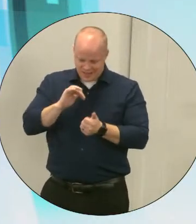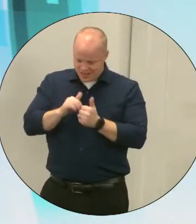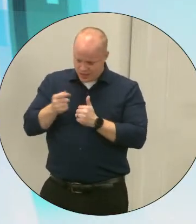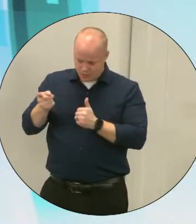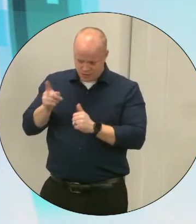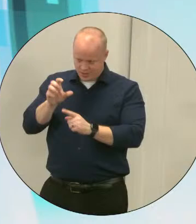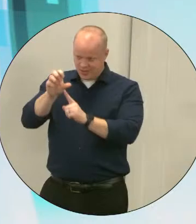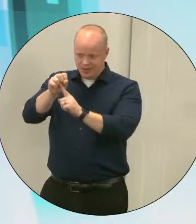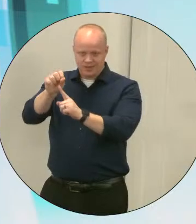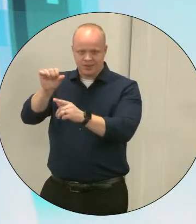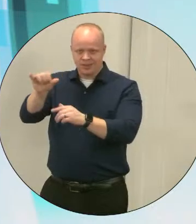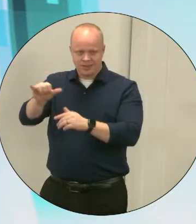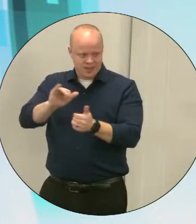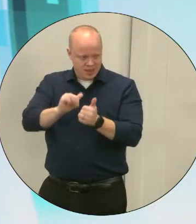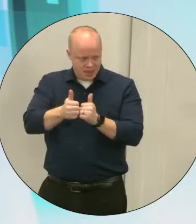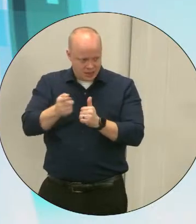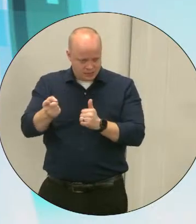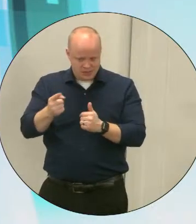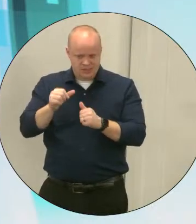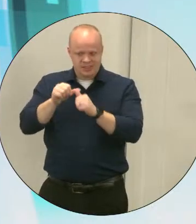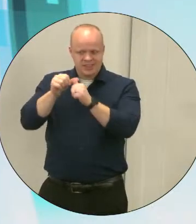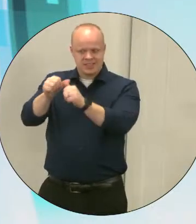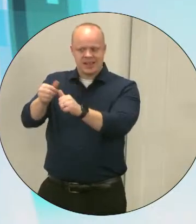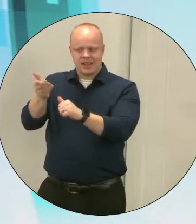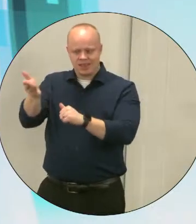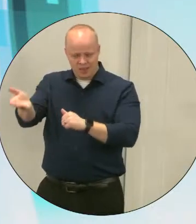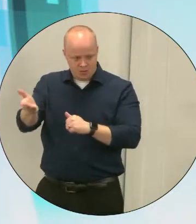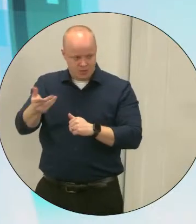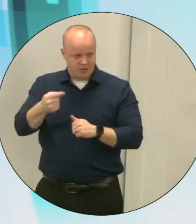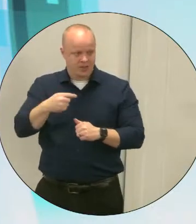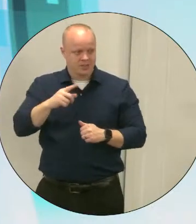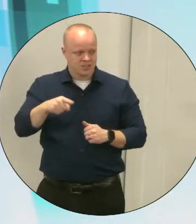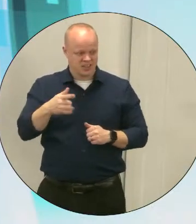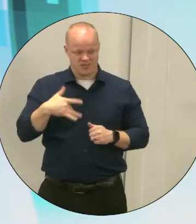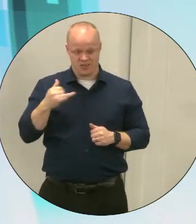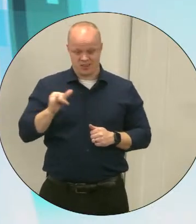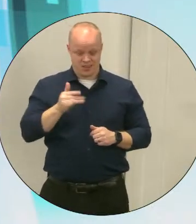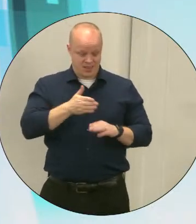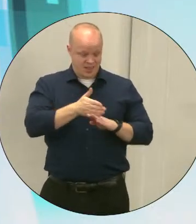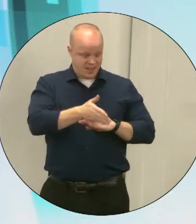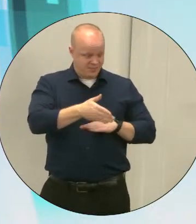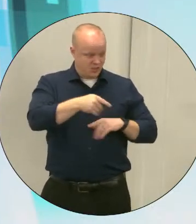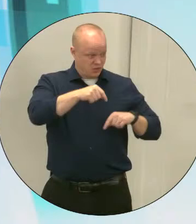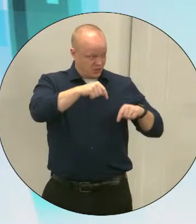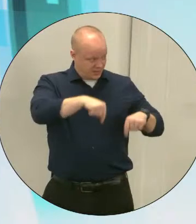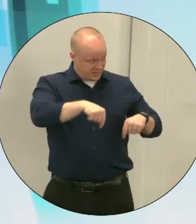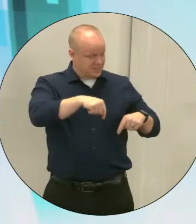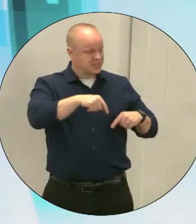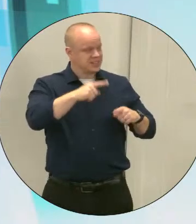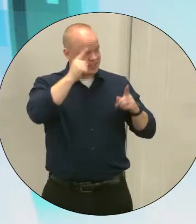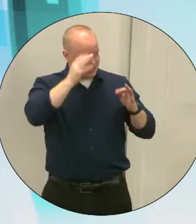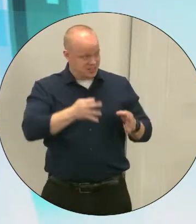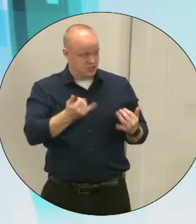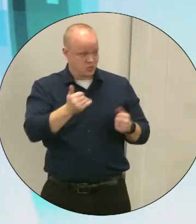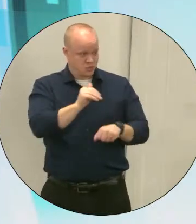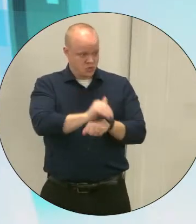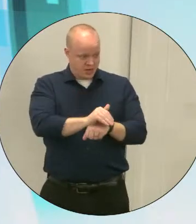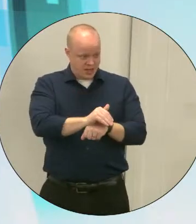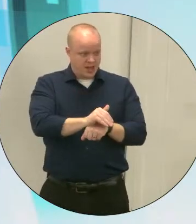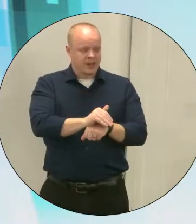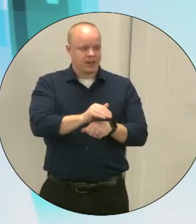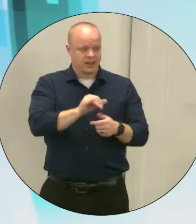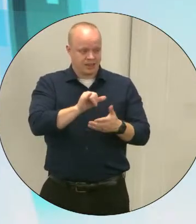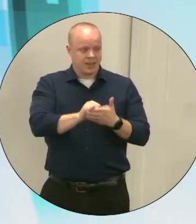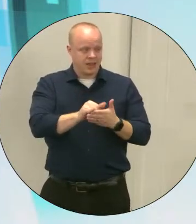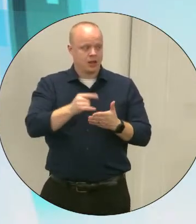get there? How did they stay there? And I just feel that after making these decisions tonight,